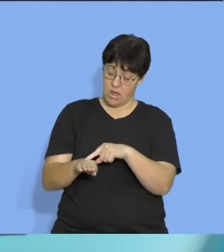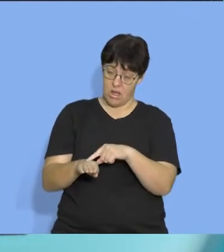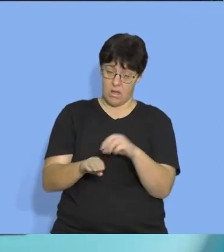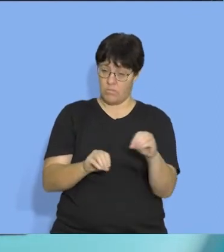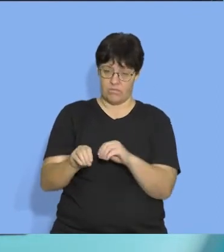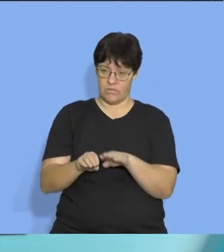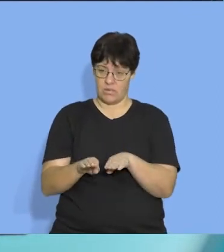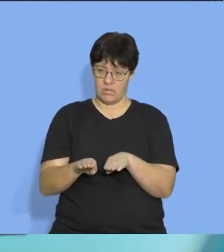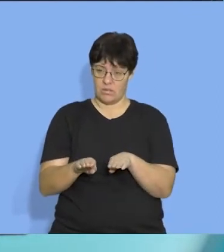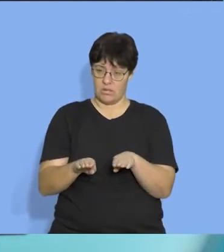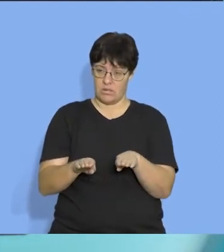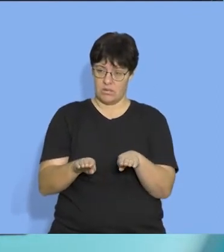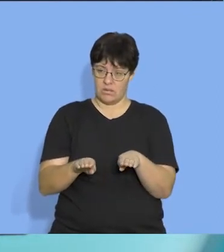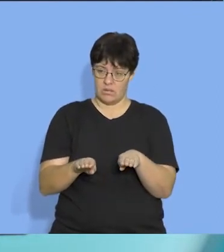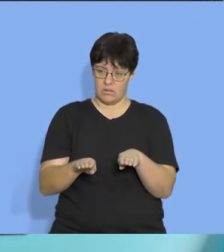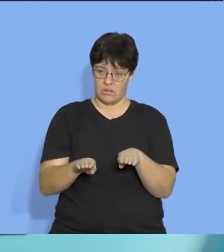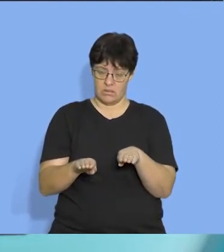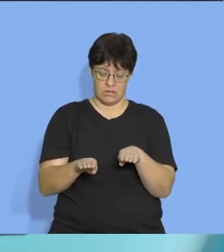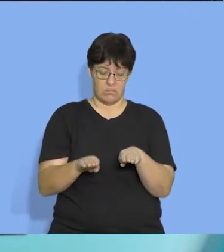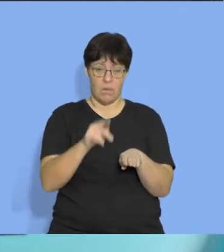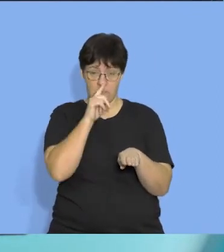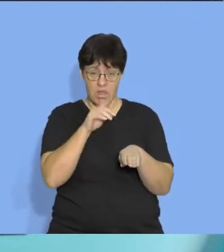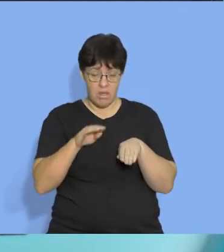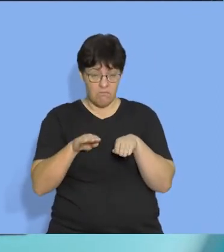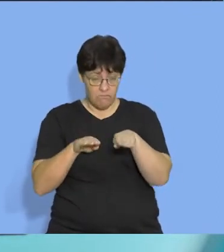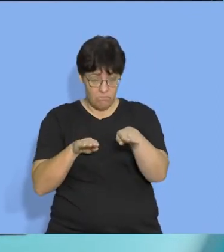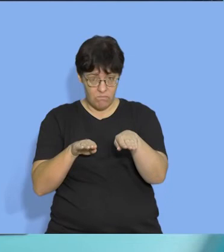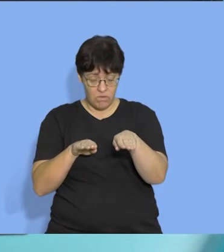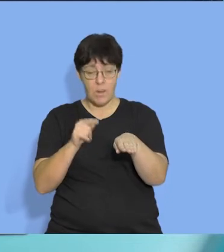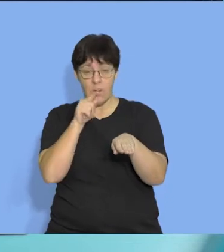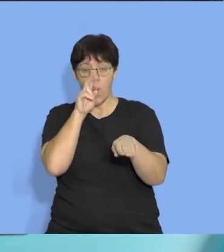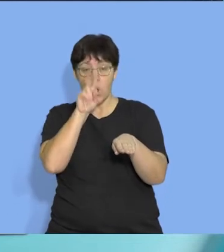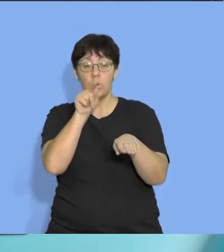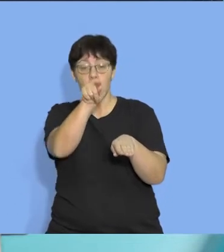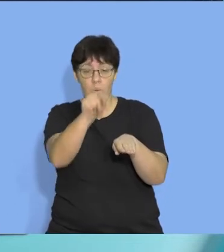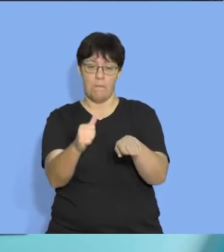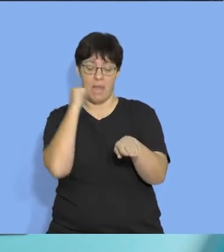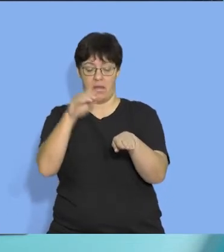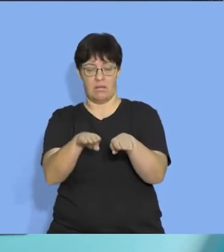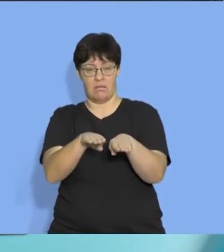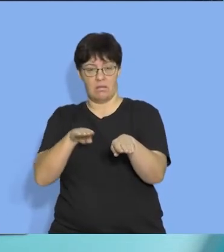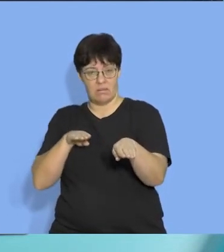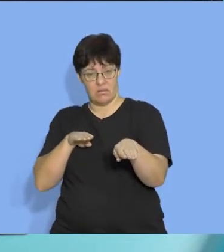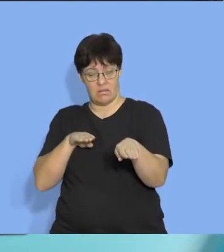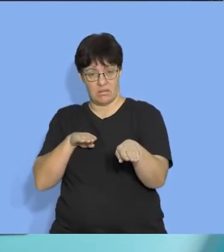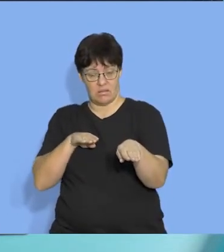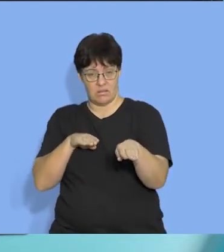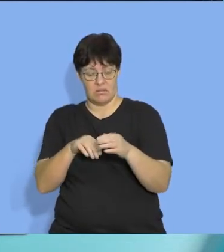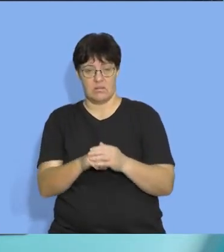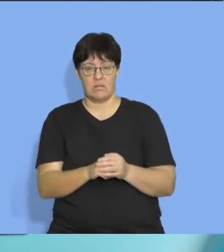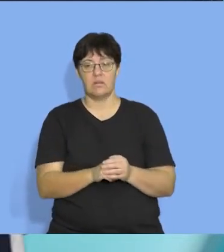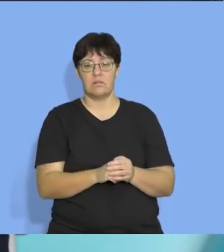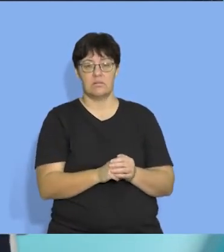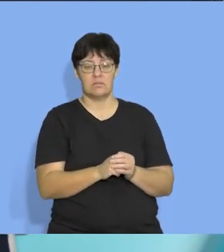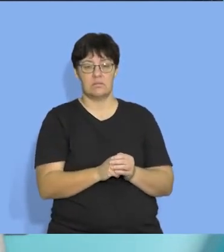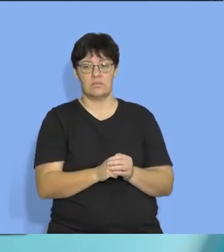be going forward, you're going to look like you're going backwards. So your motion relative to this car